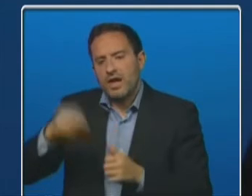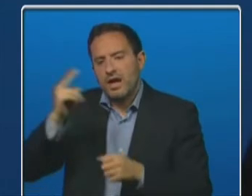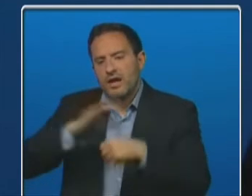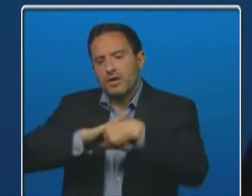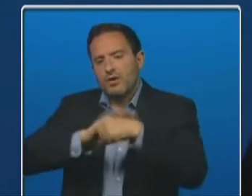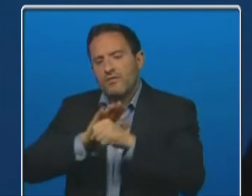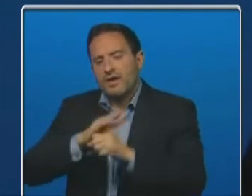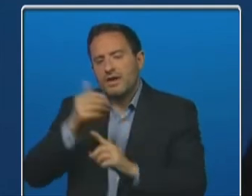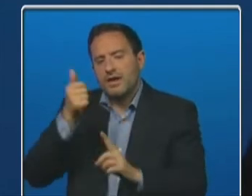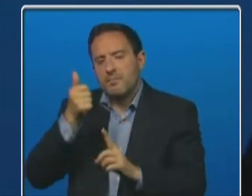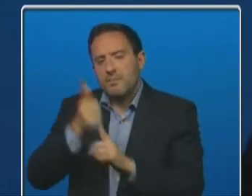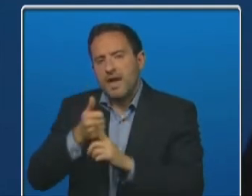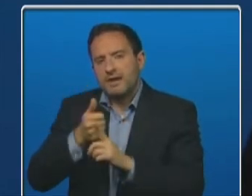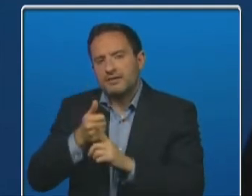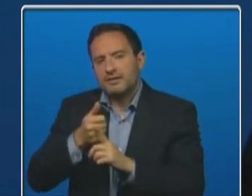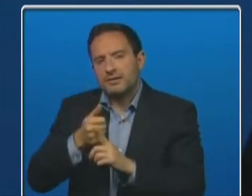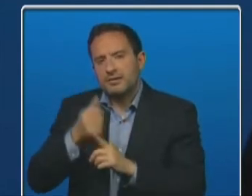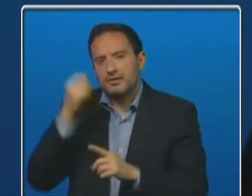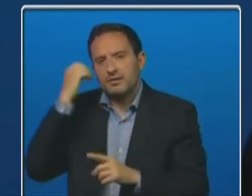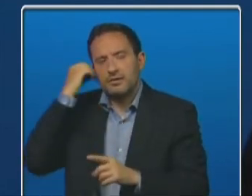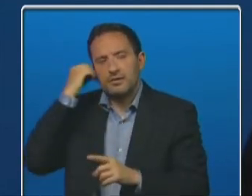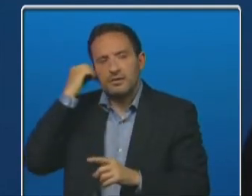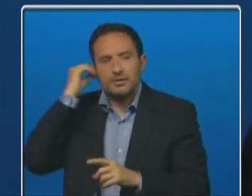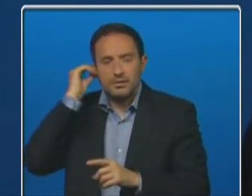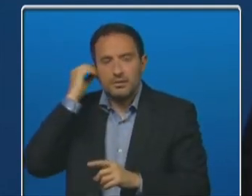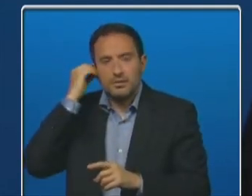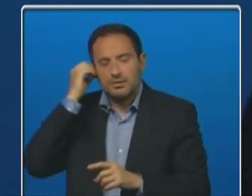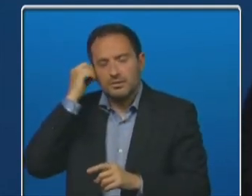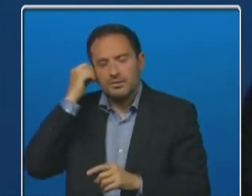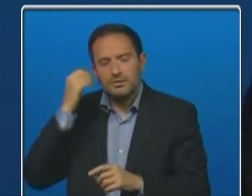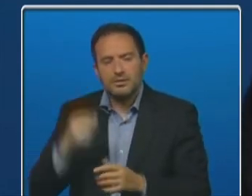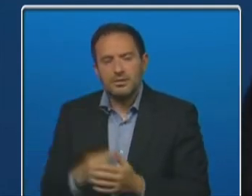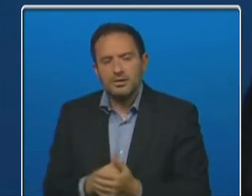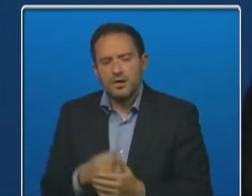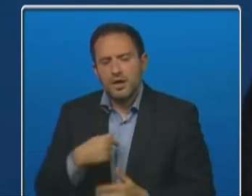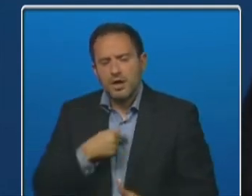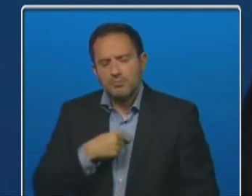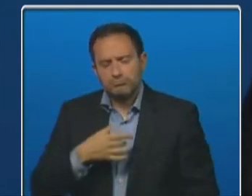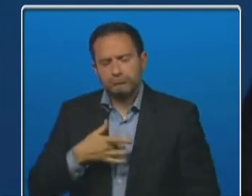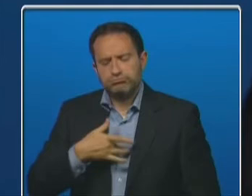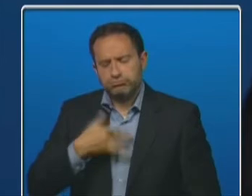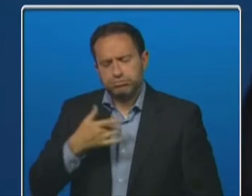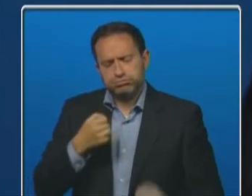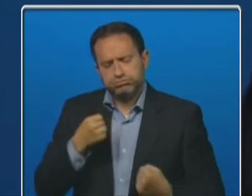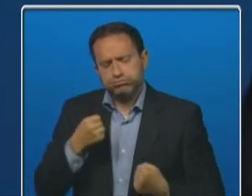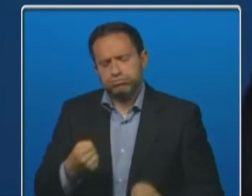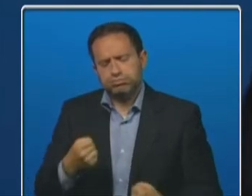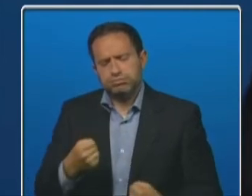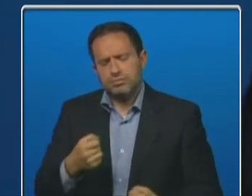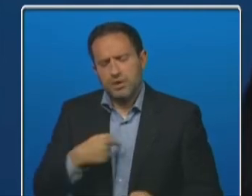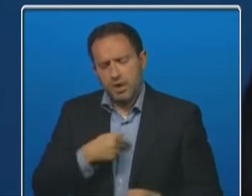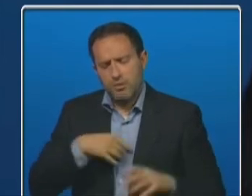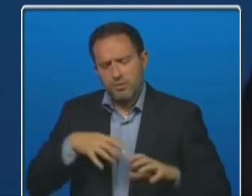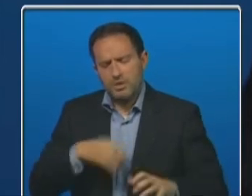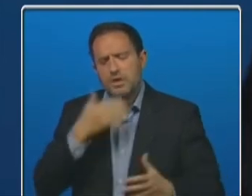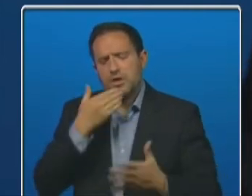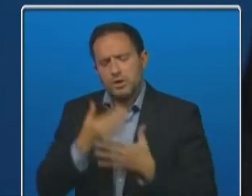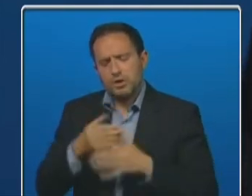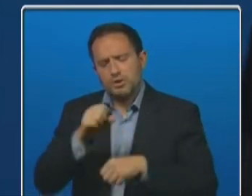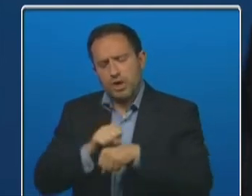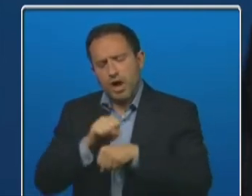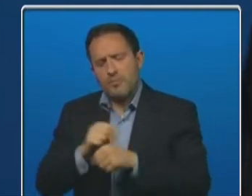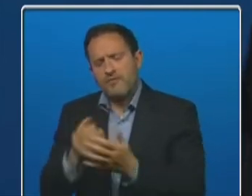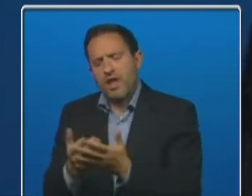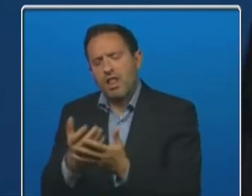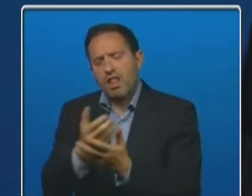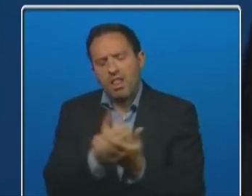impacts early in the COVID outbreak. And we feel very confident that we did a good job of collecting data